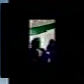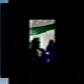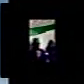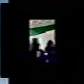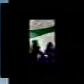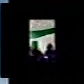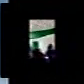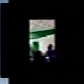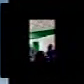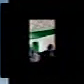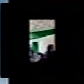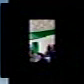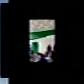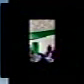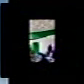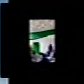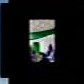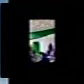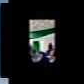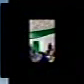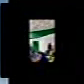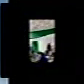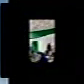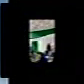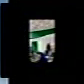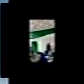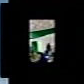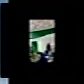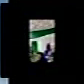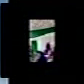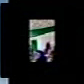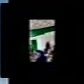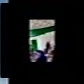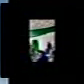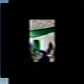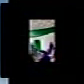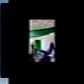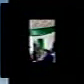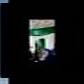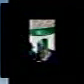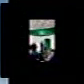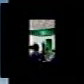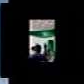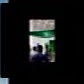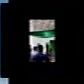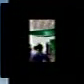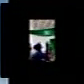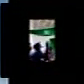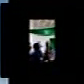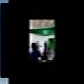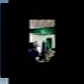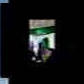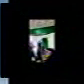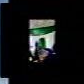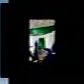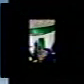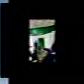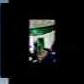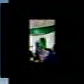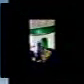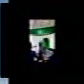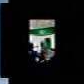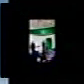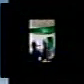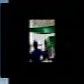armor. Ephesians chapter 6. Ephesians chapter 6, I'm reading from verse 11. Ephesians